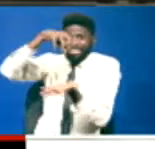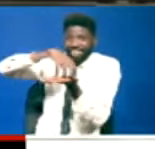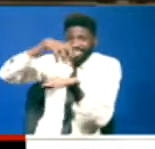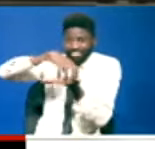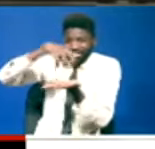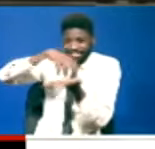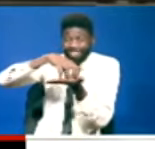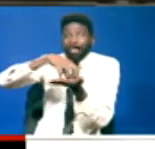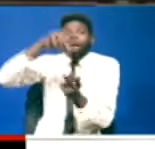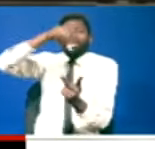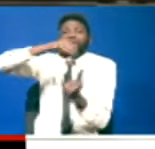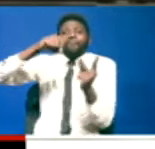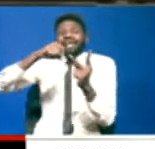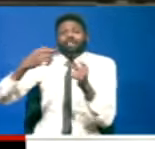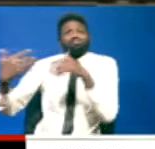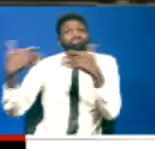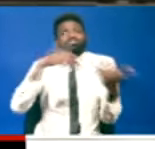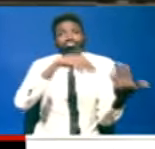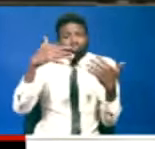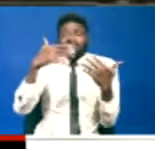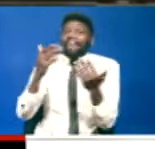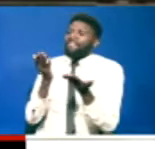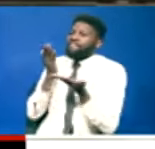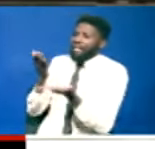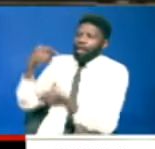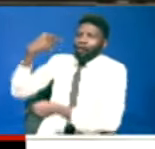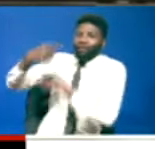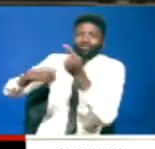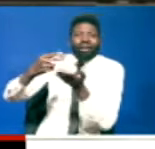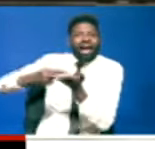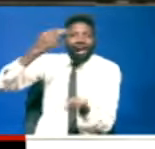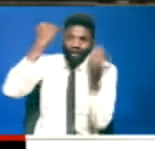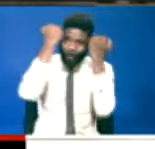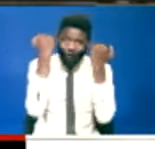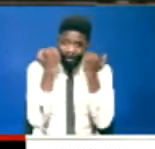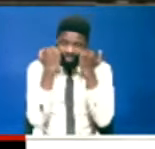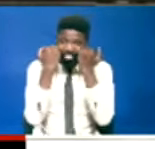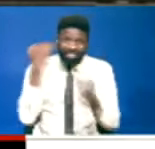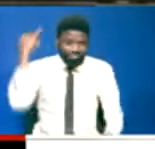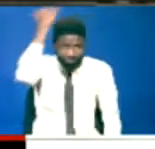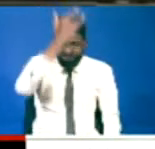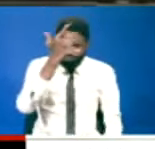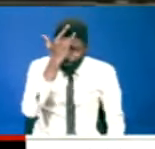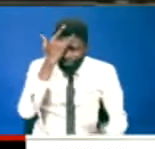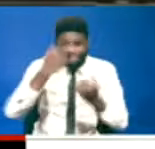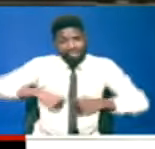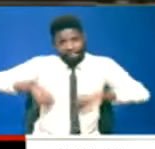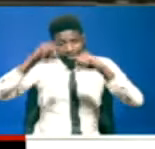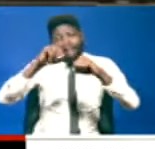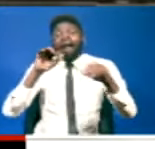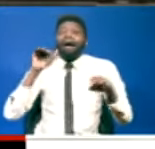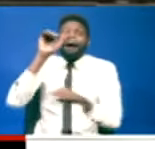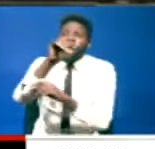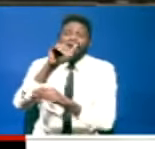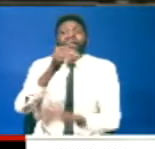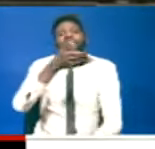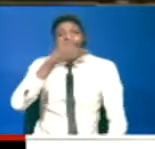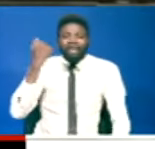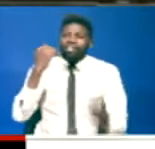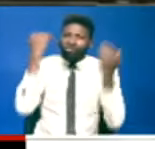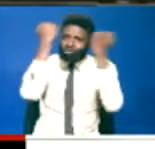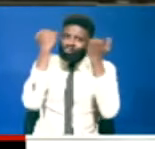Court. Chebukati is now calling on the judiciary to expedite the resolution of the